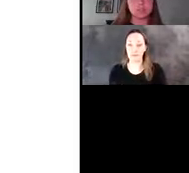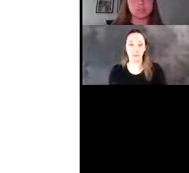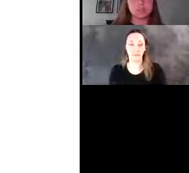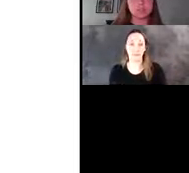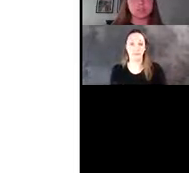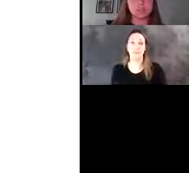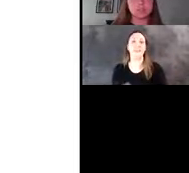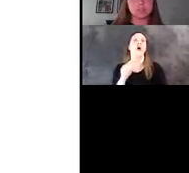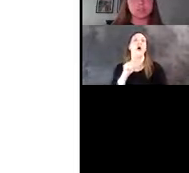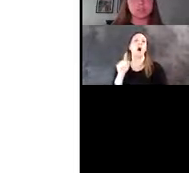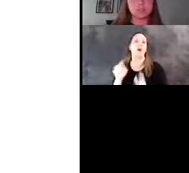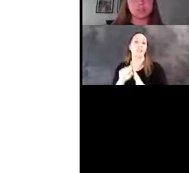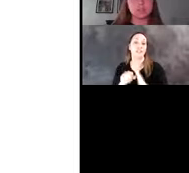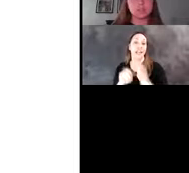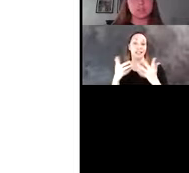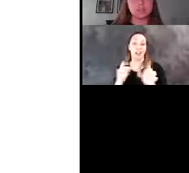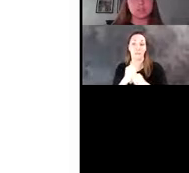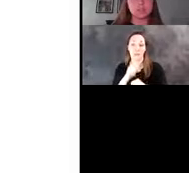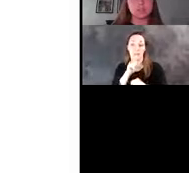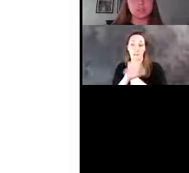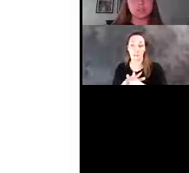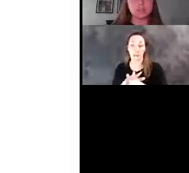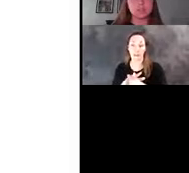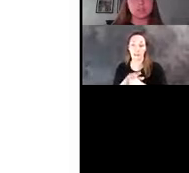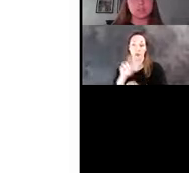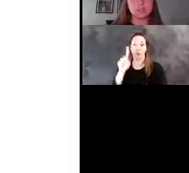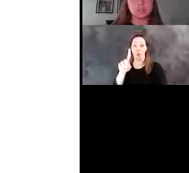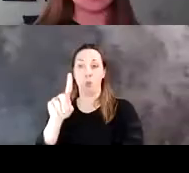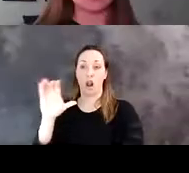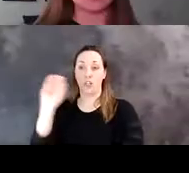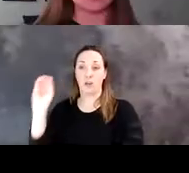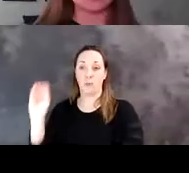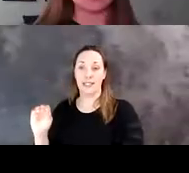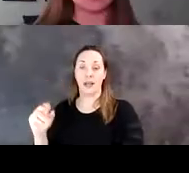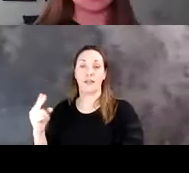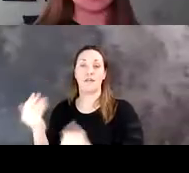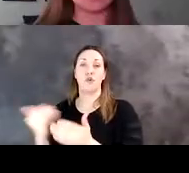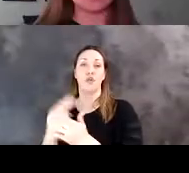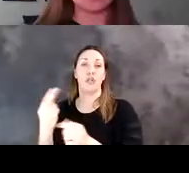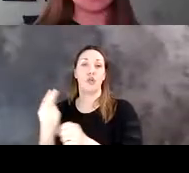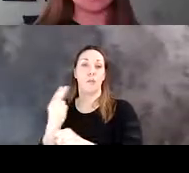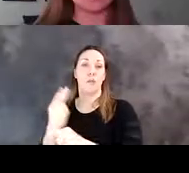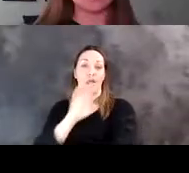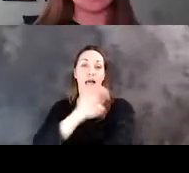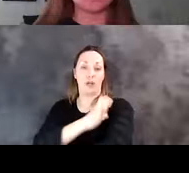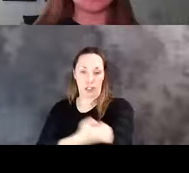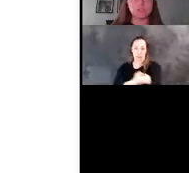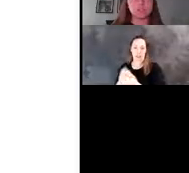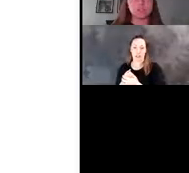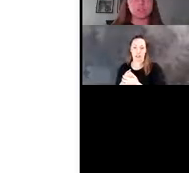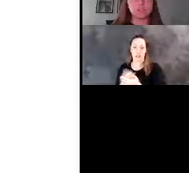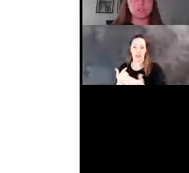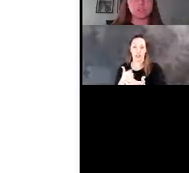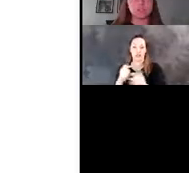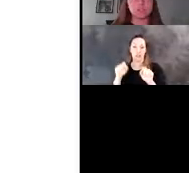commitments to 100% renewable energy. I mean, you can